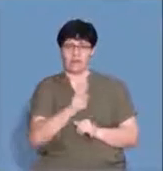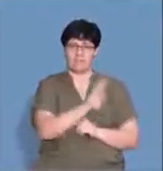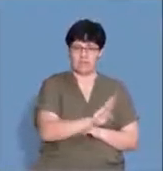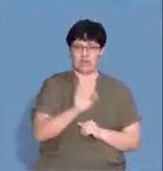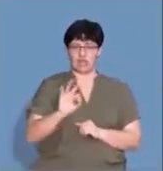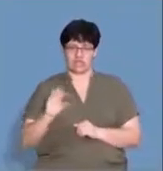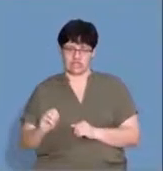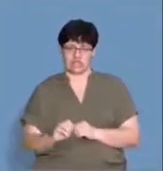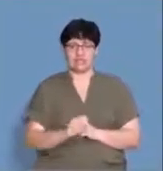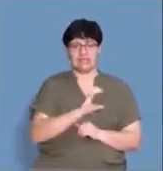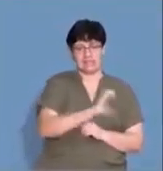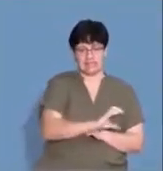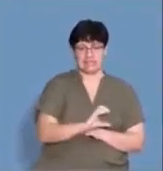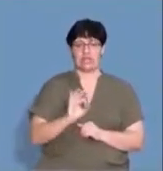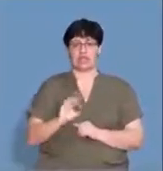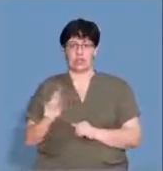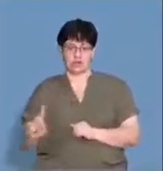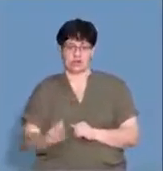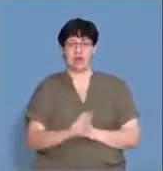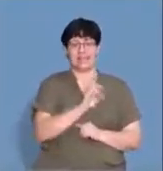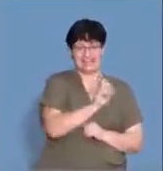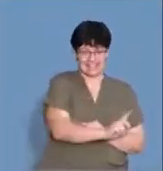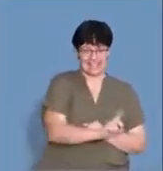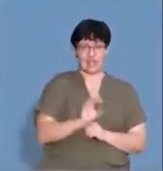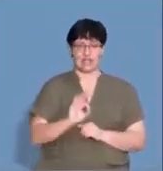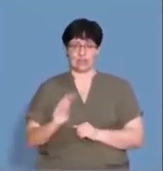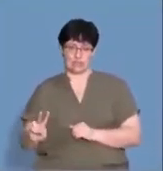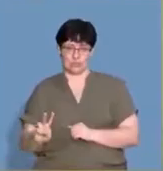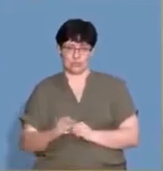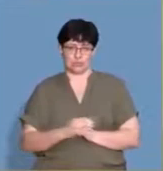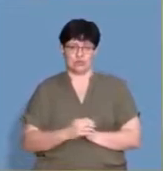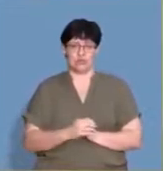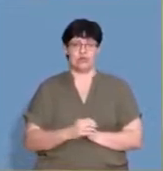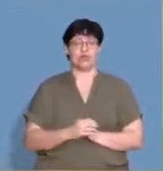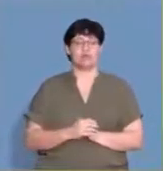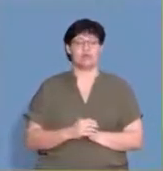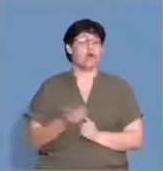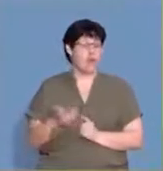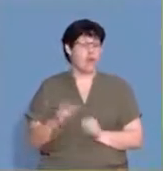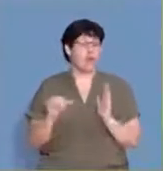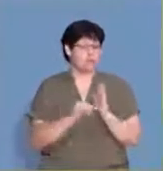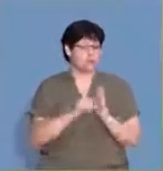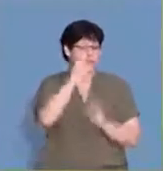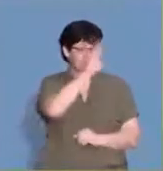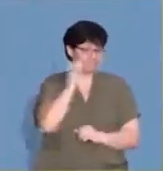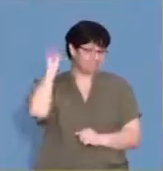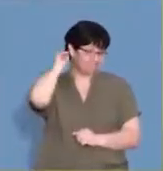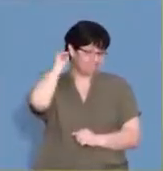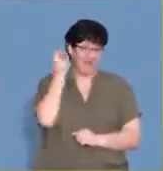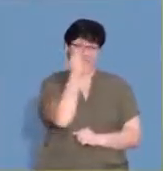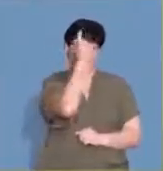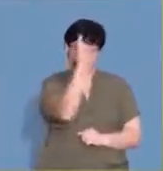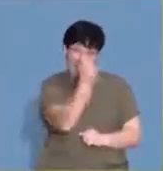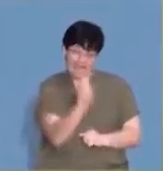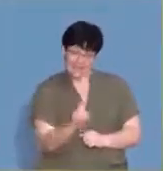was 30, C was 31, and D was 32. Now it's important that you remember what each one